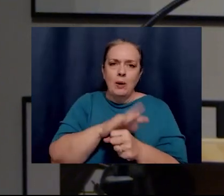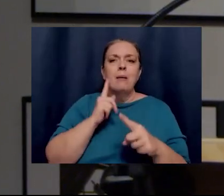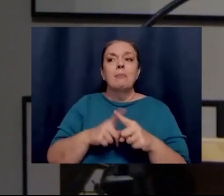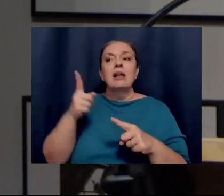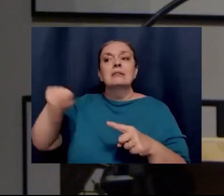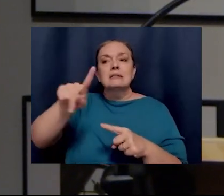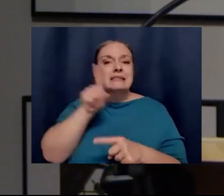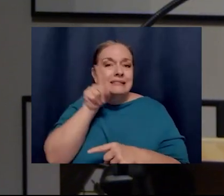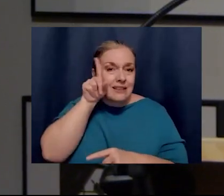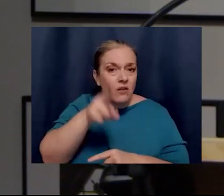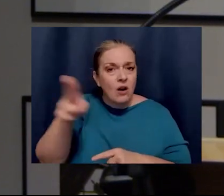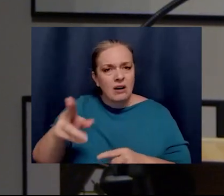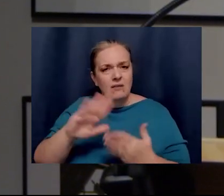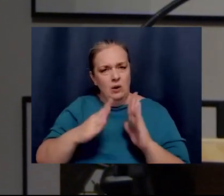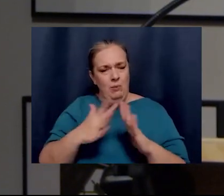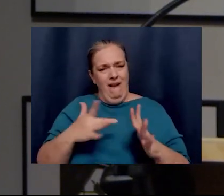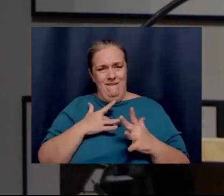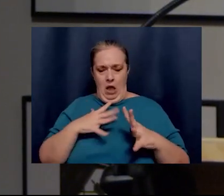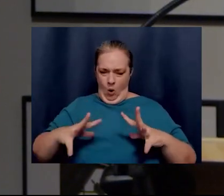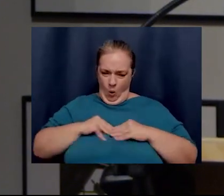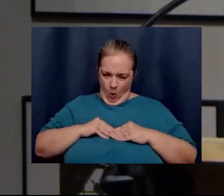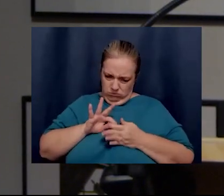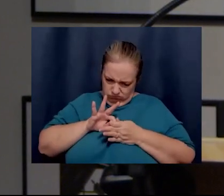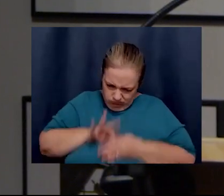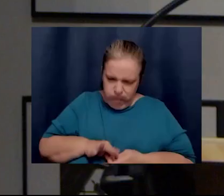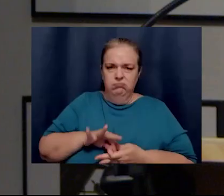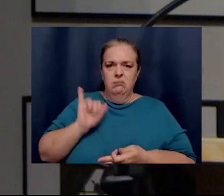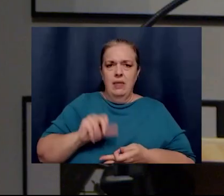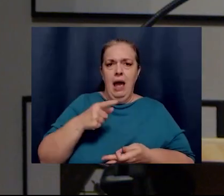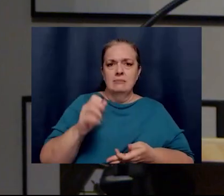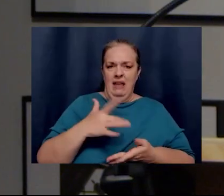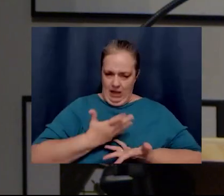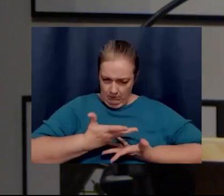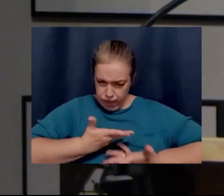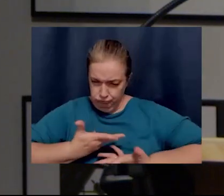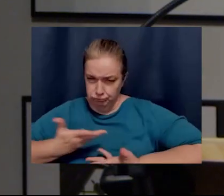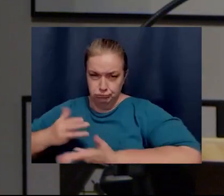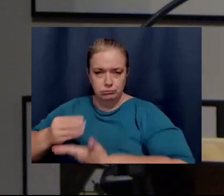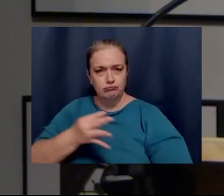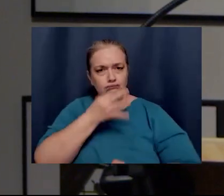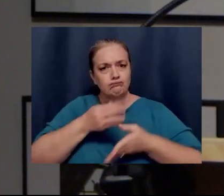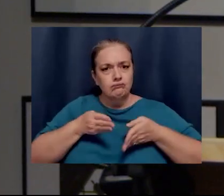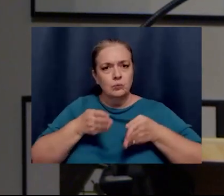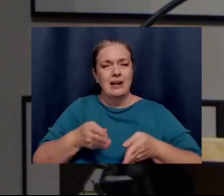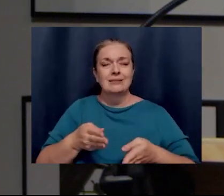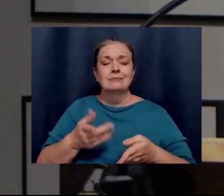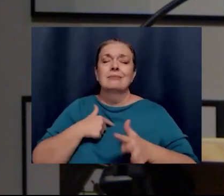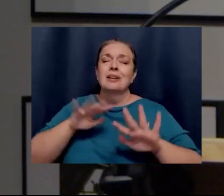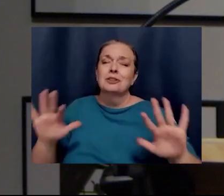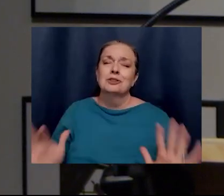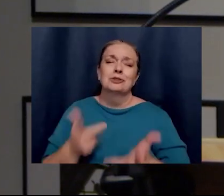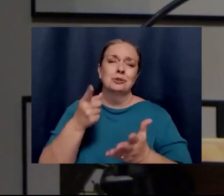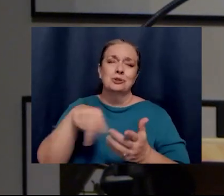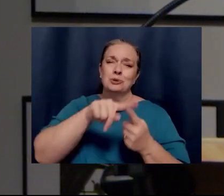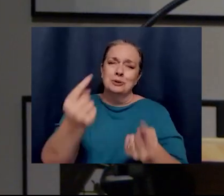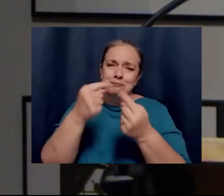of this place and to engage in it in ways that are meaningful to them. I urge you to discover the magic of this place for